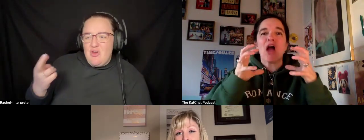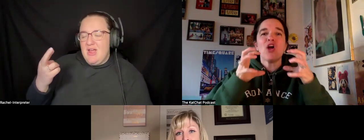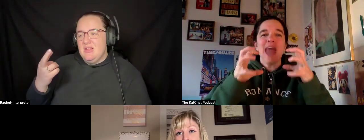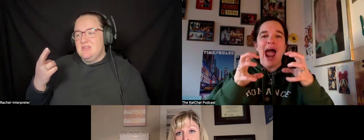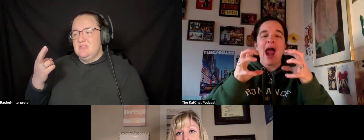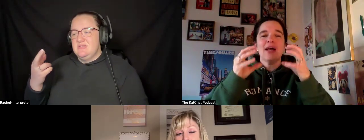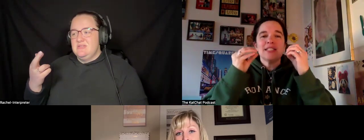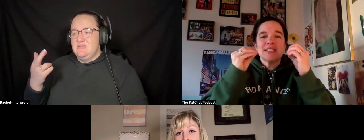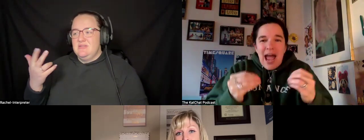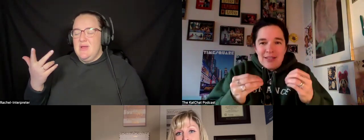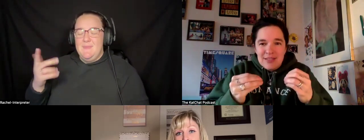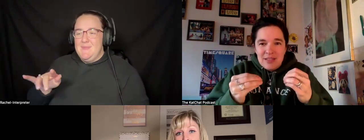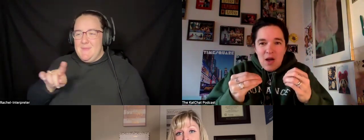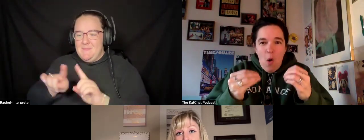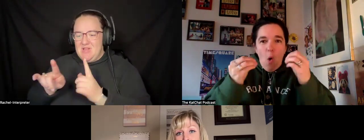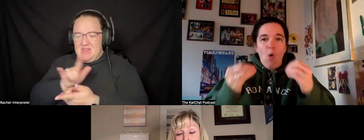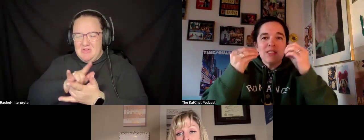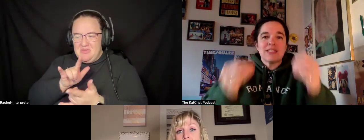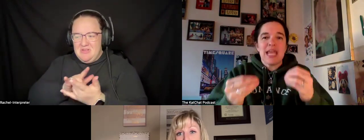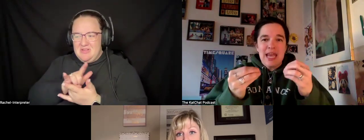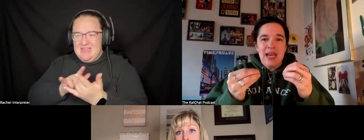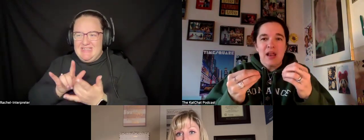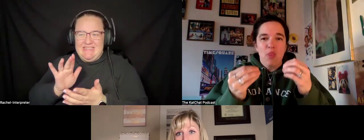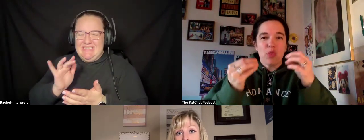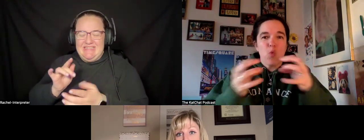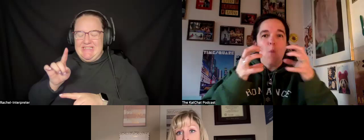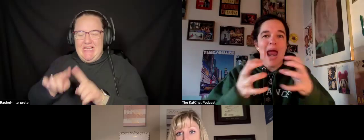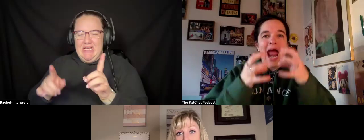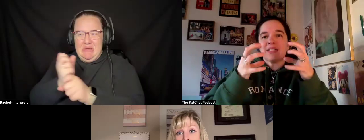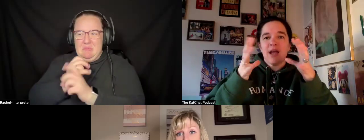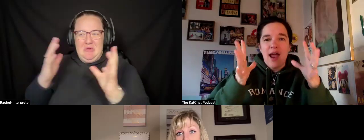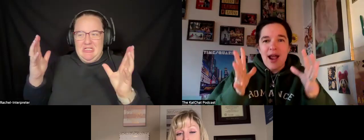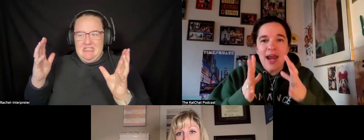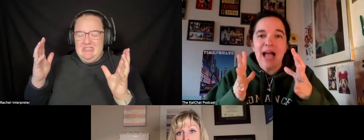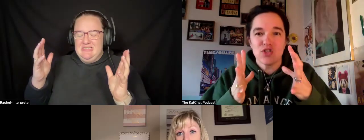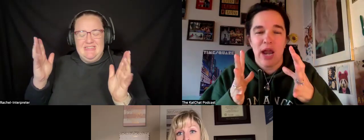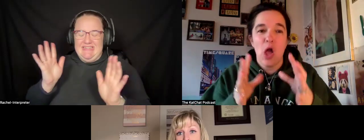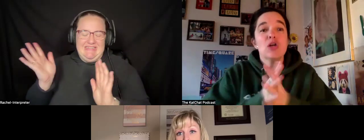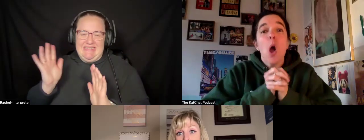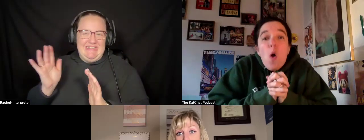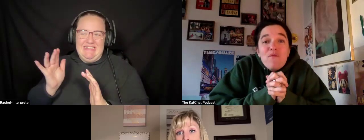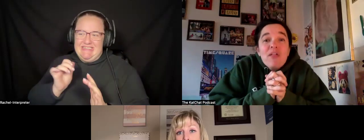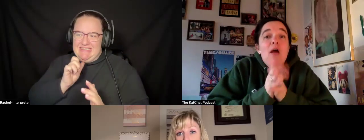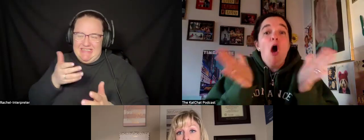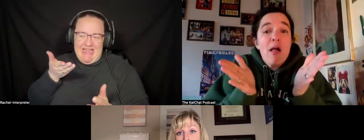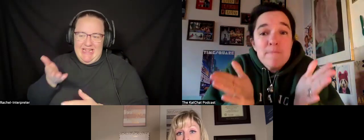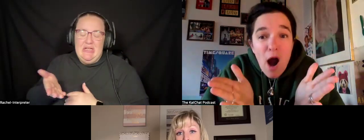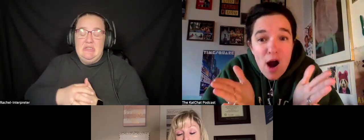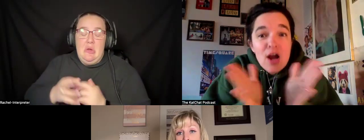friend, but I could not stand or the romance connection. So